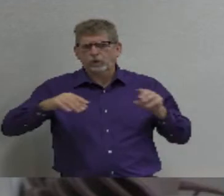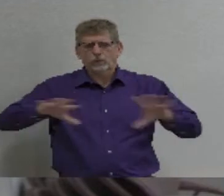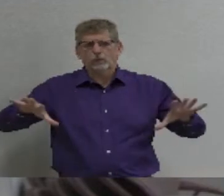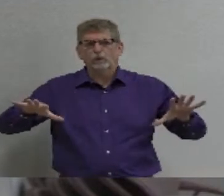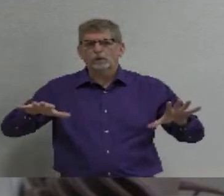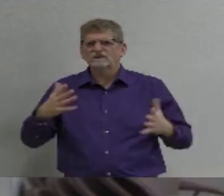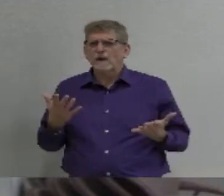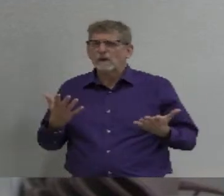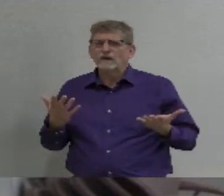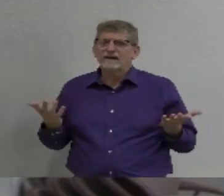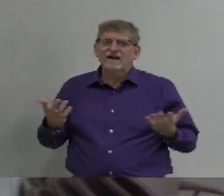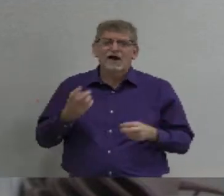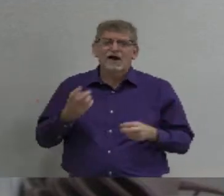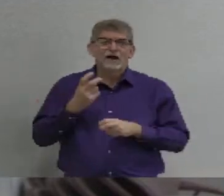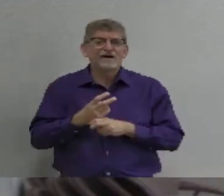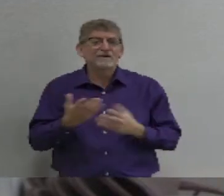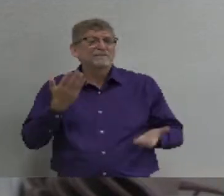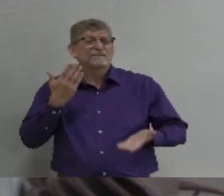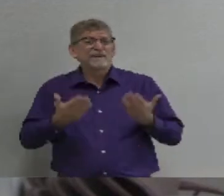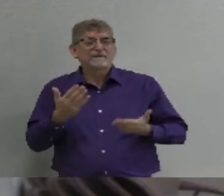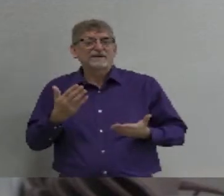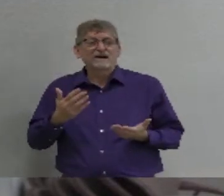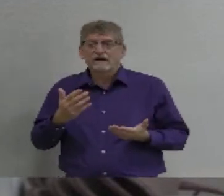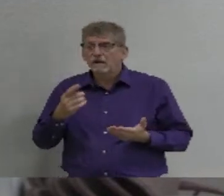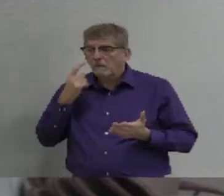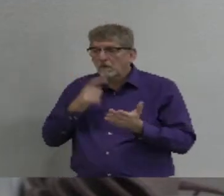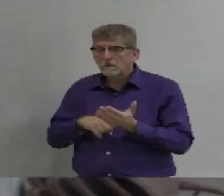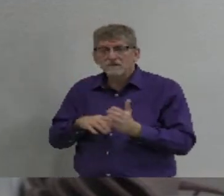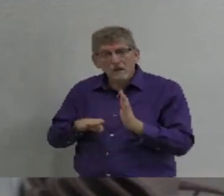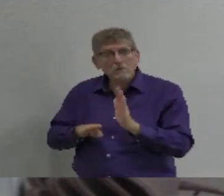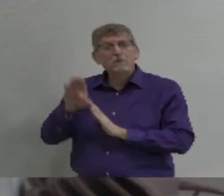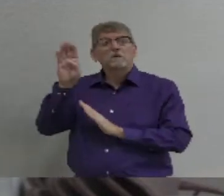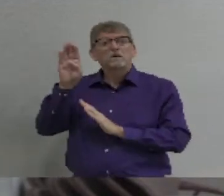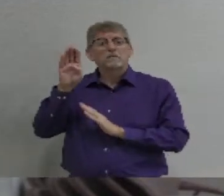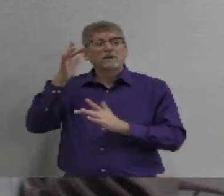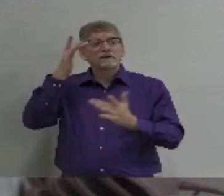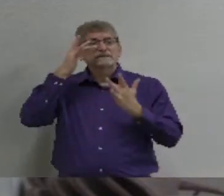another surge in infections. Thank you.